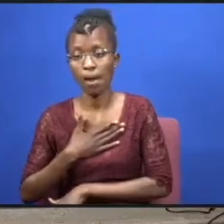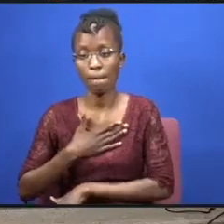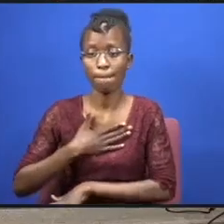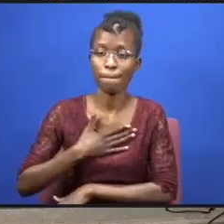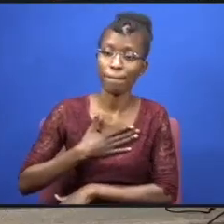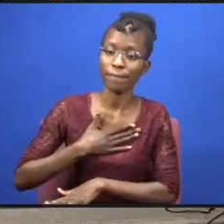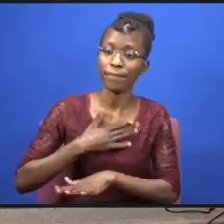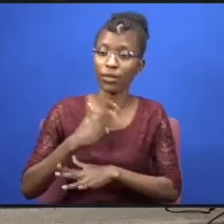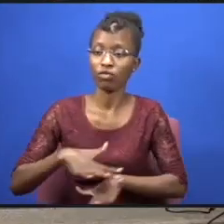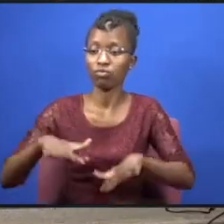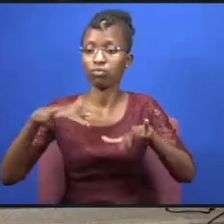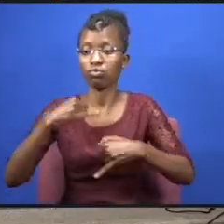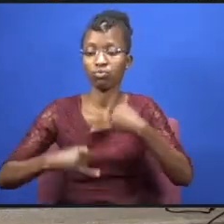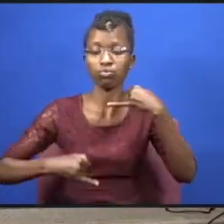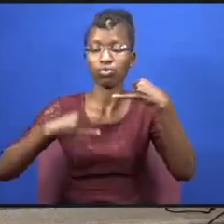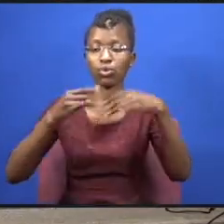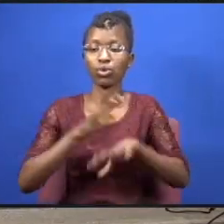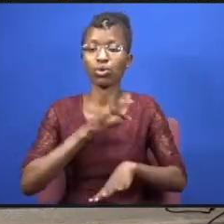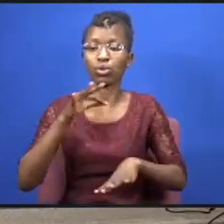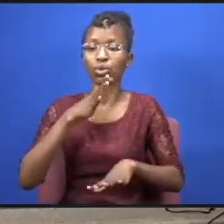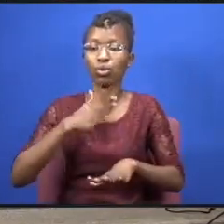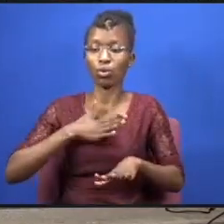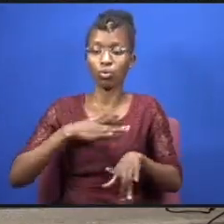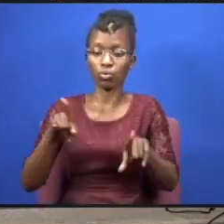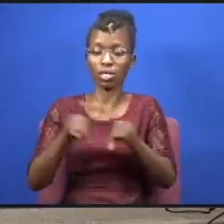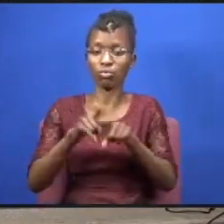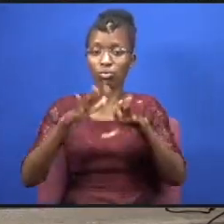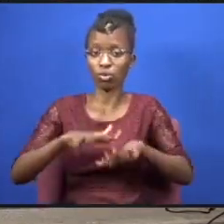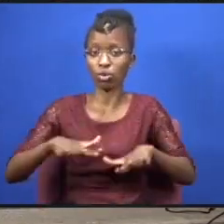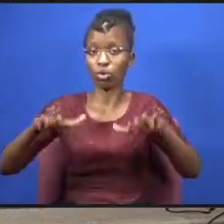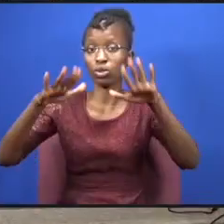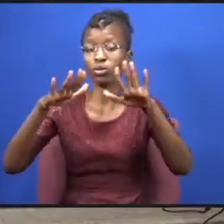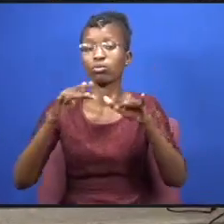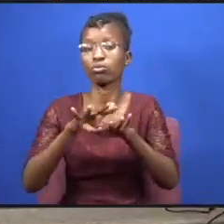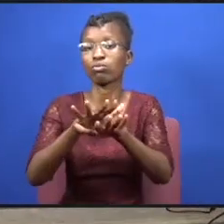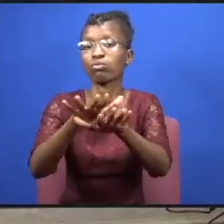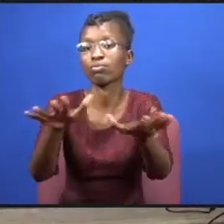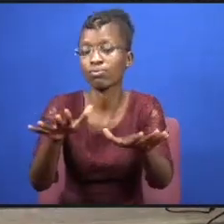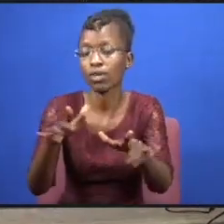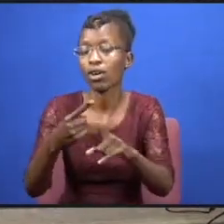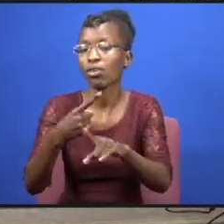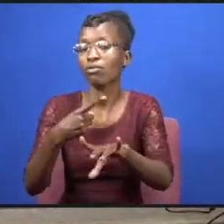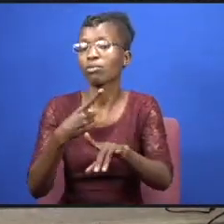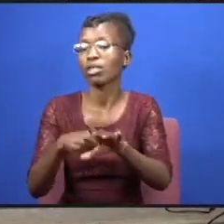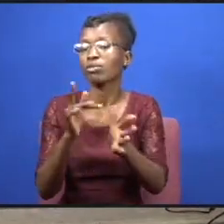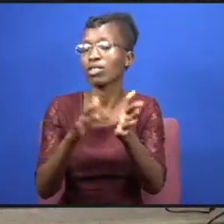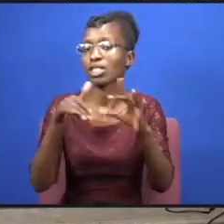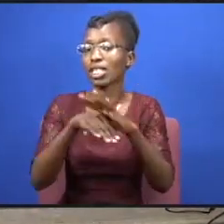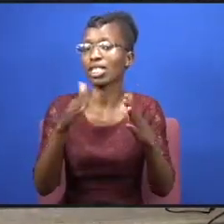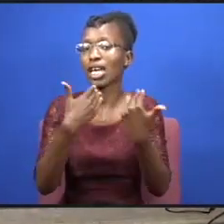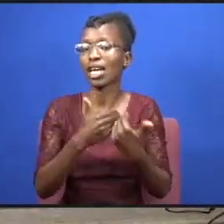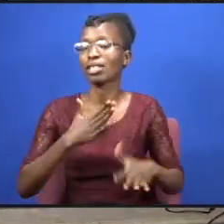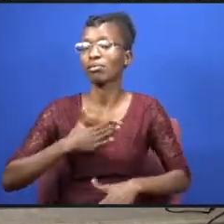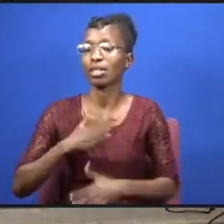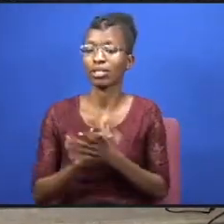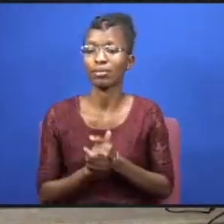of joy. Floods of joy on my soul. Like the sea billows roar. Since Jesus came into my